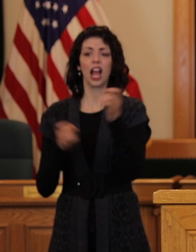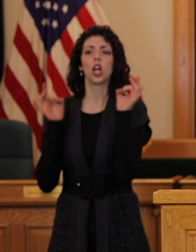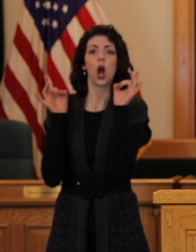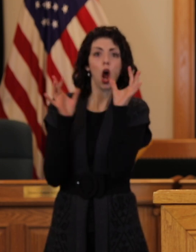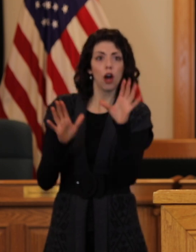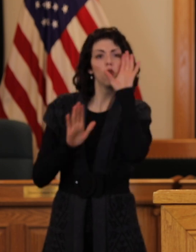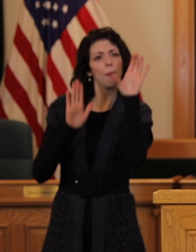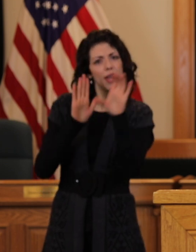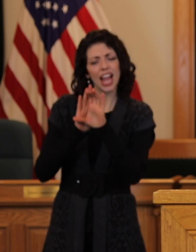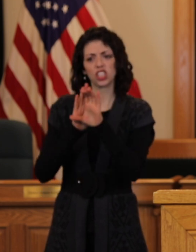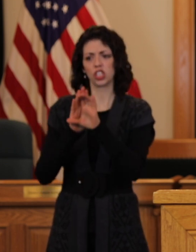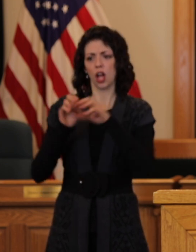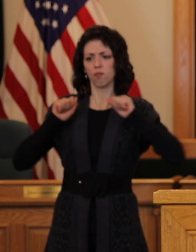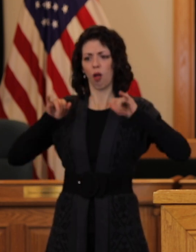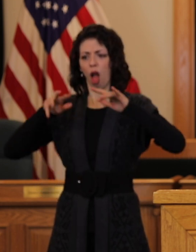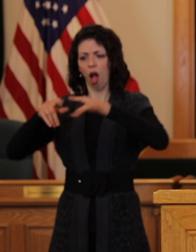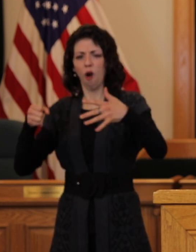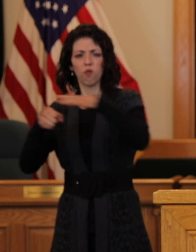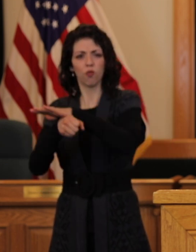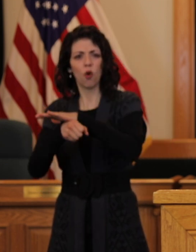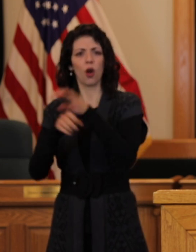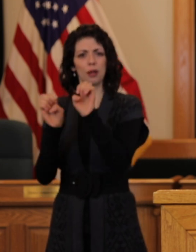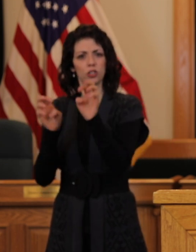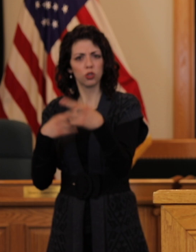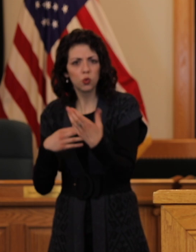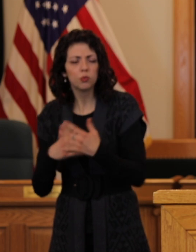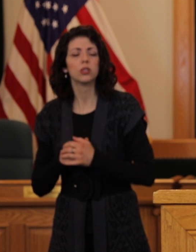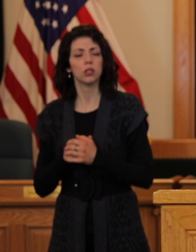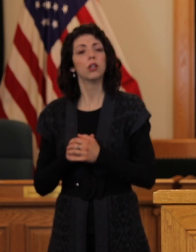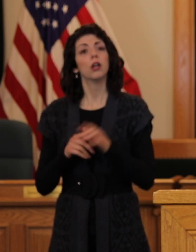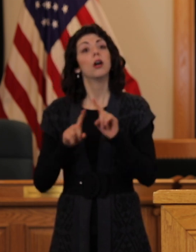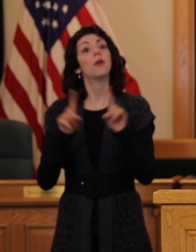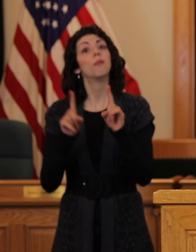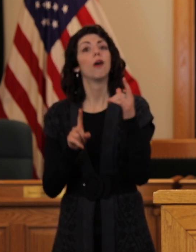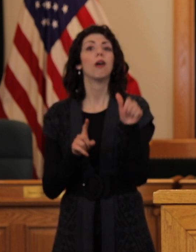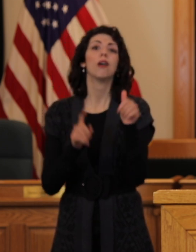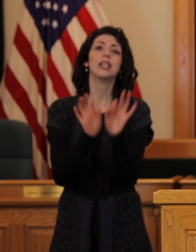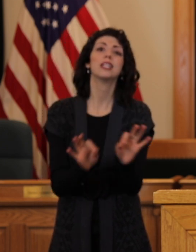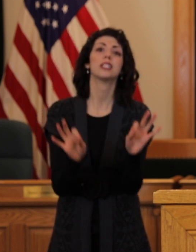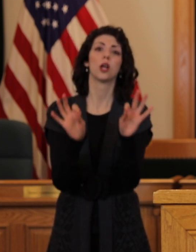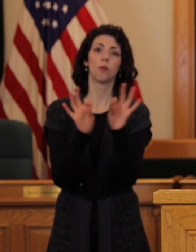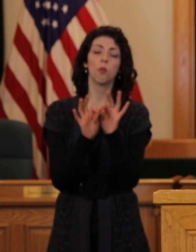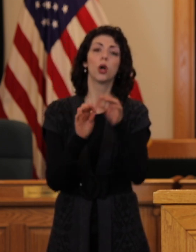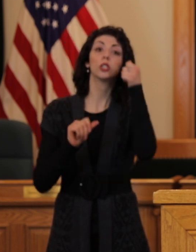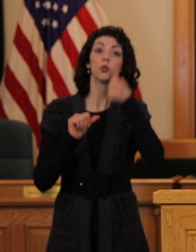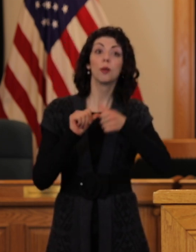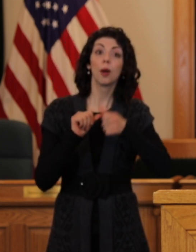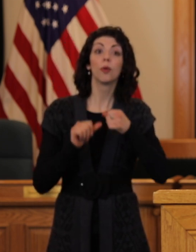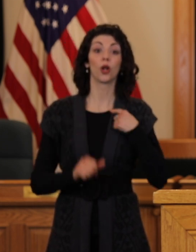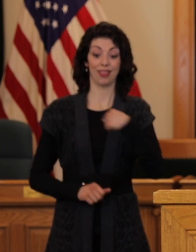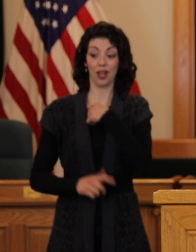emergency rooms and ICUs in New Orleans and Detroit. But it's really important to take a minute and remember that we live